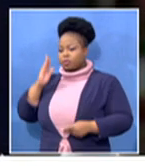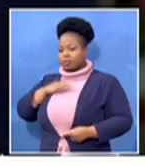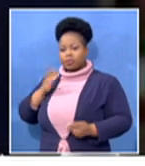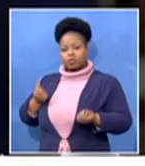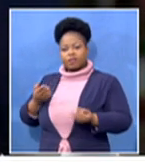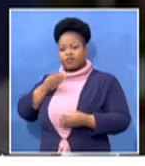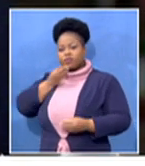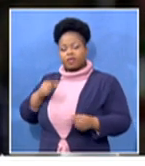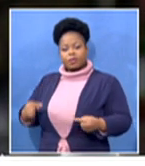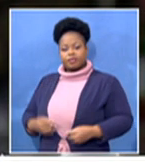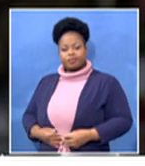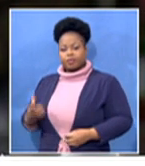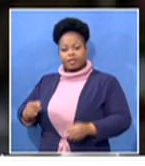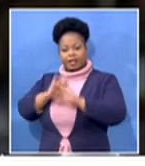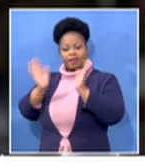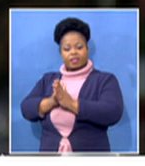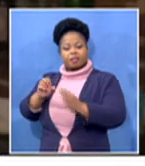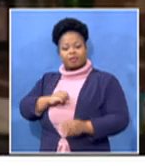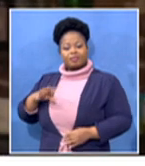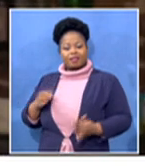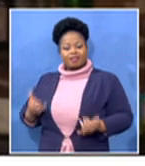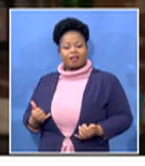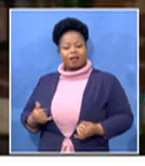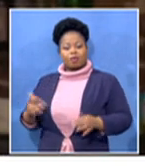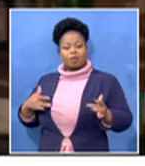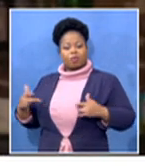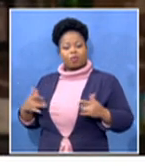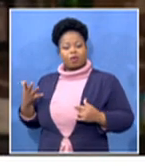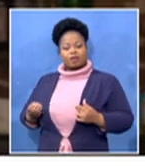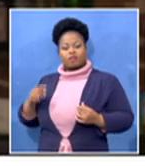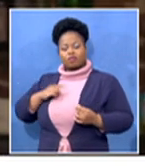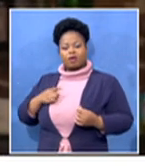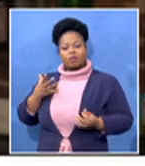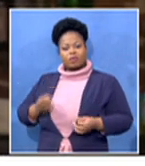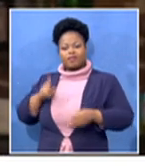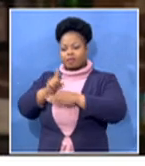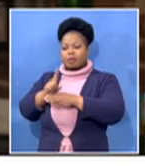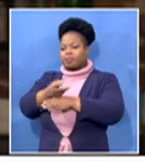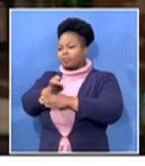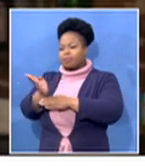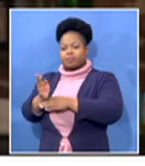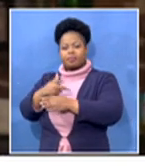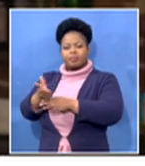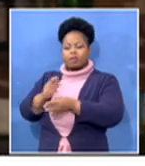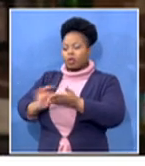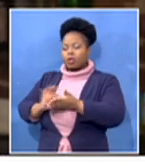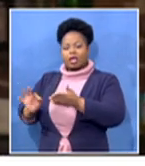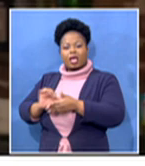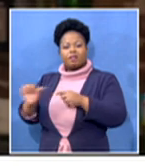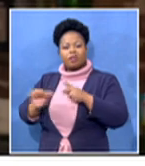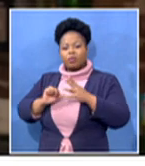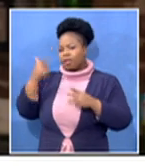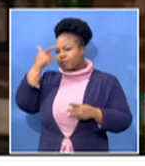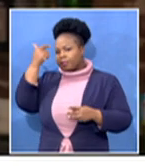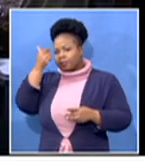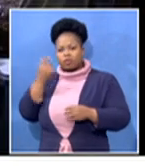operate. We did everything. Our staff were wearing masks. We had sanitizing stations. We did weekly tests. We limited occupancy.